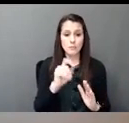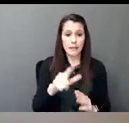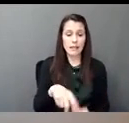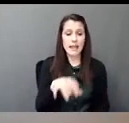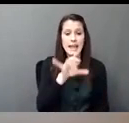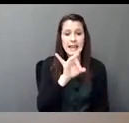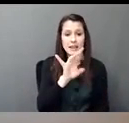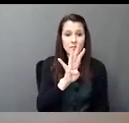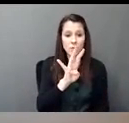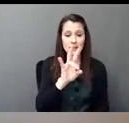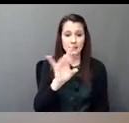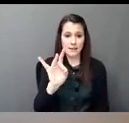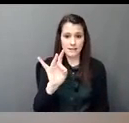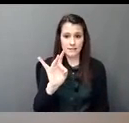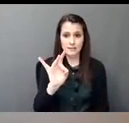8478.